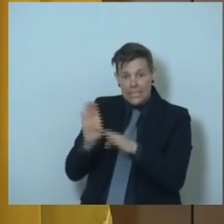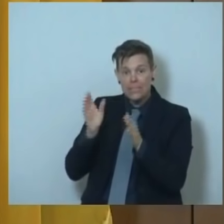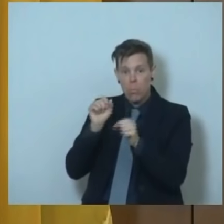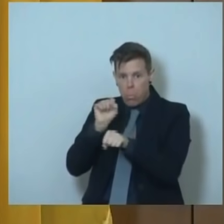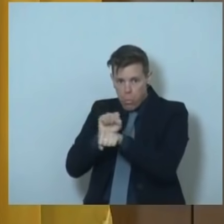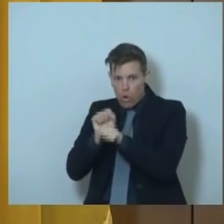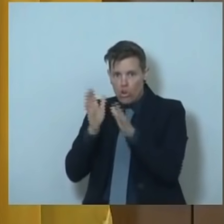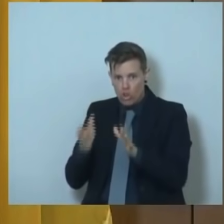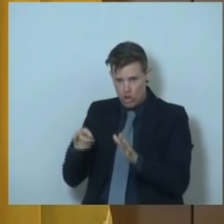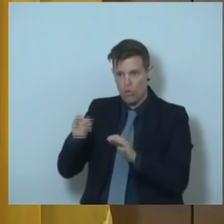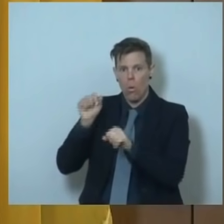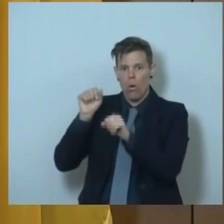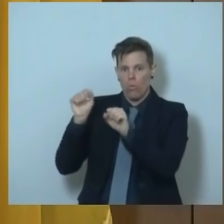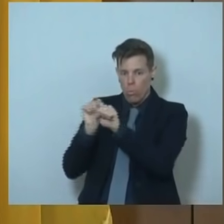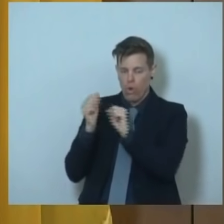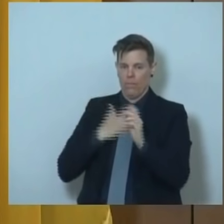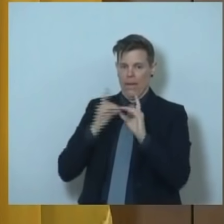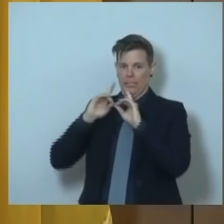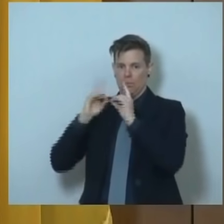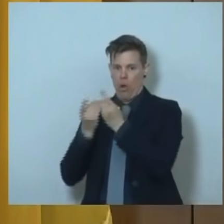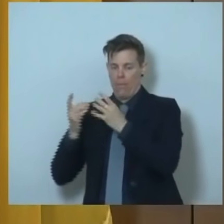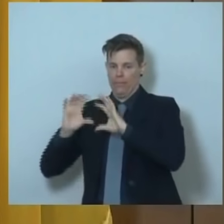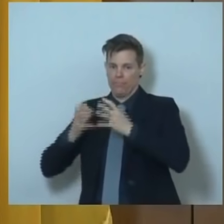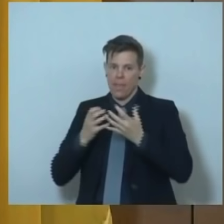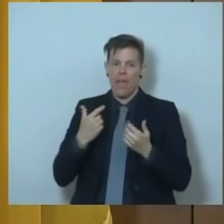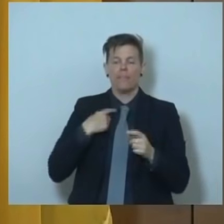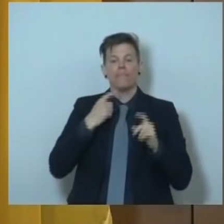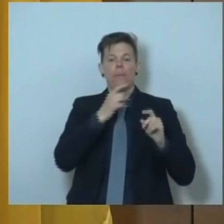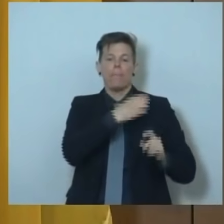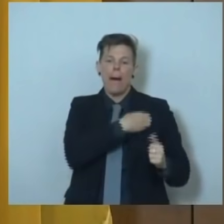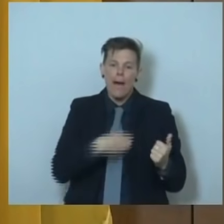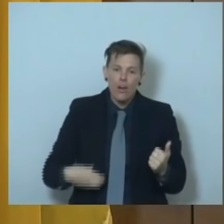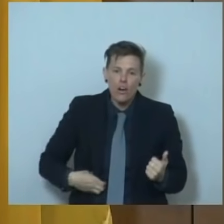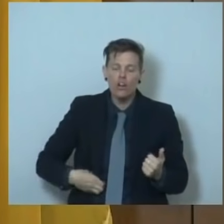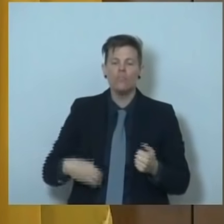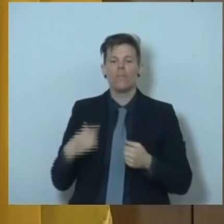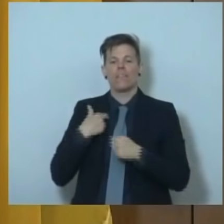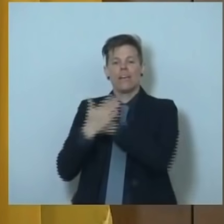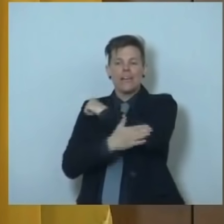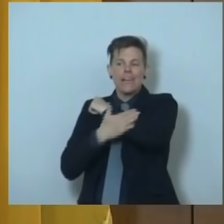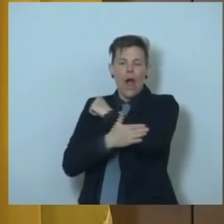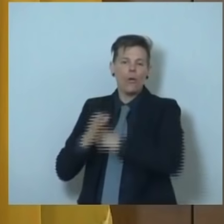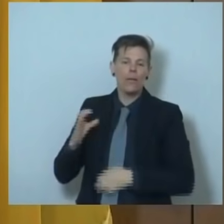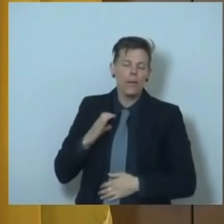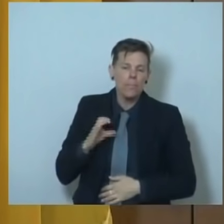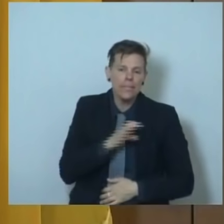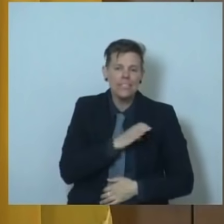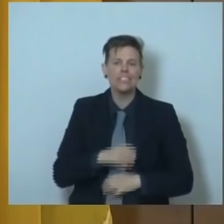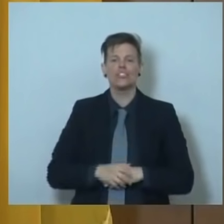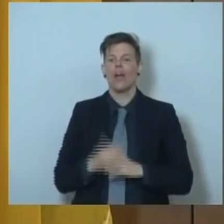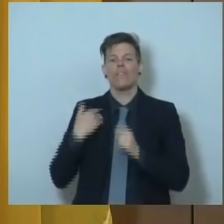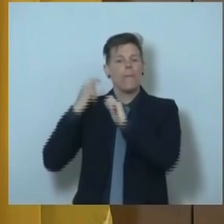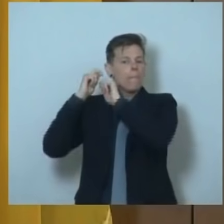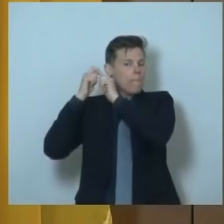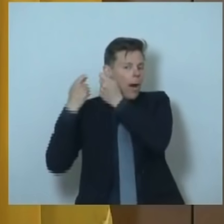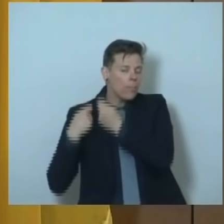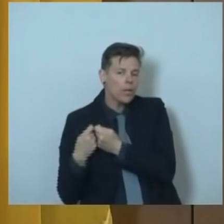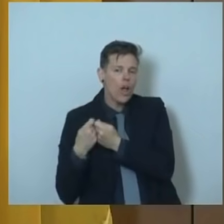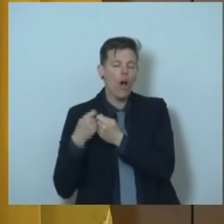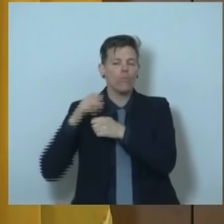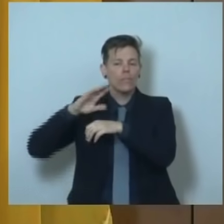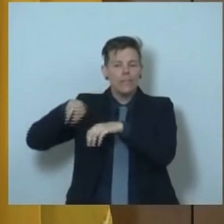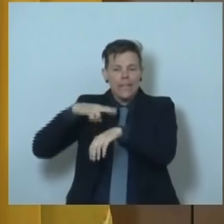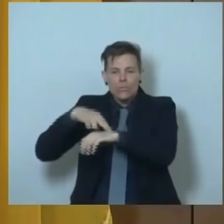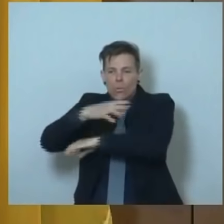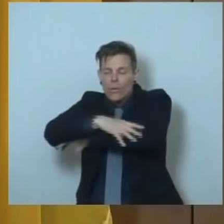government councils, mayors, county commissioners. We have sovereign nations all working with us, and a recovery council